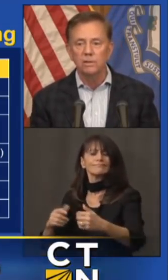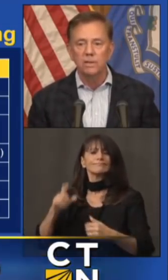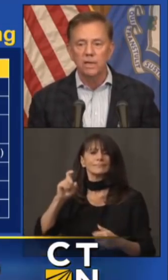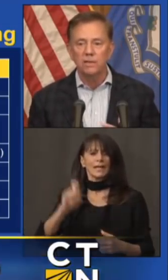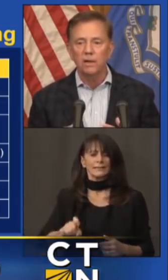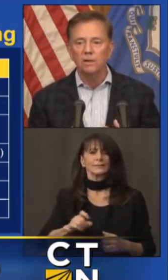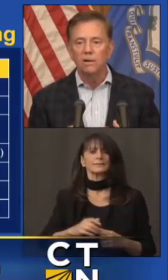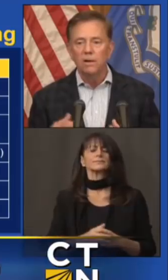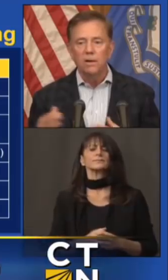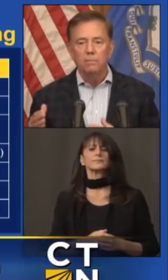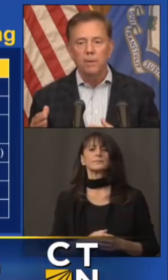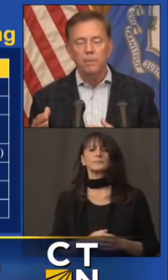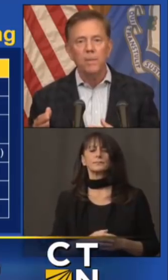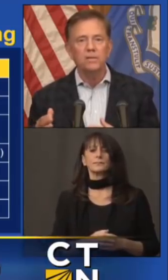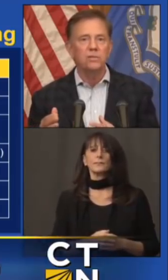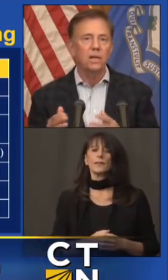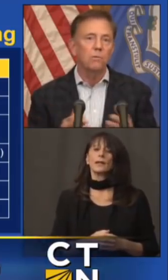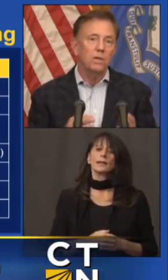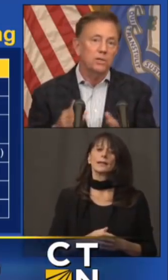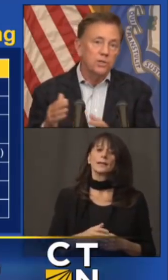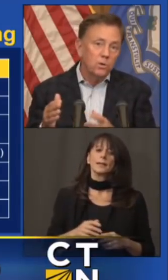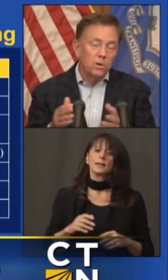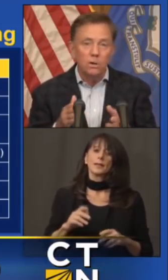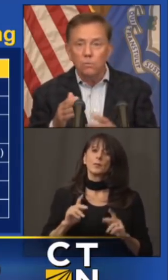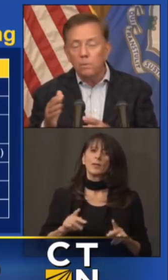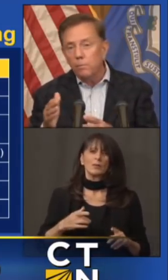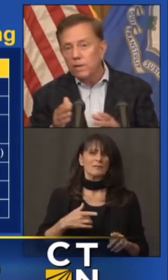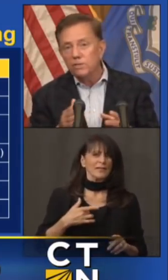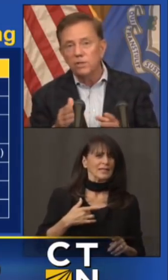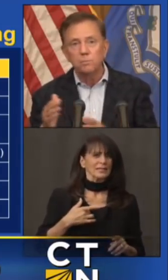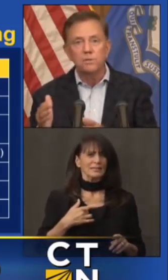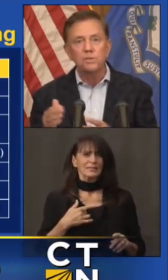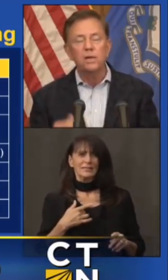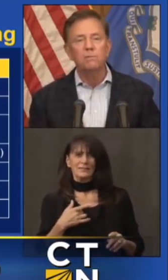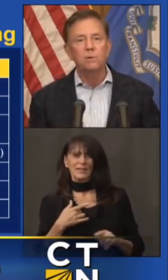you need there. People may say, well, you sure,